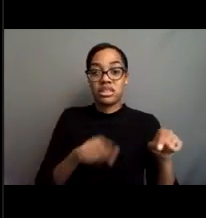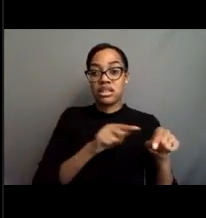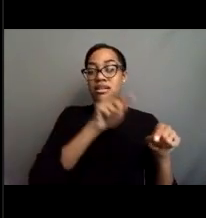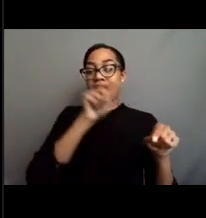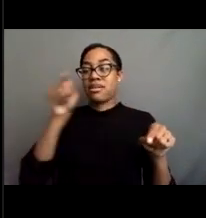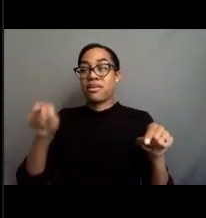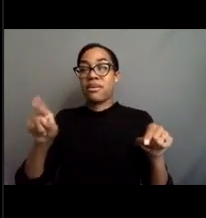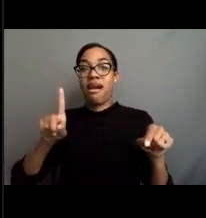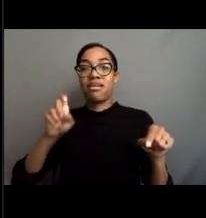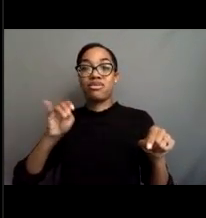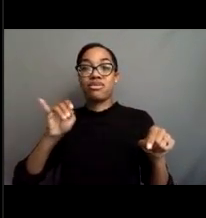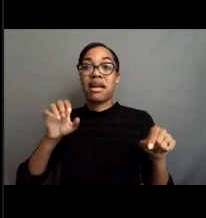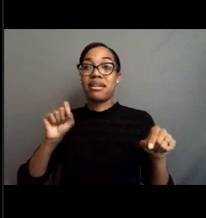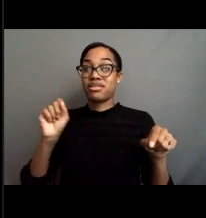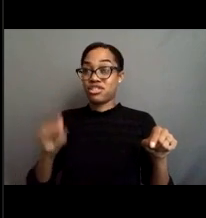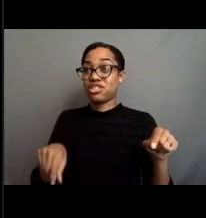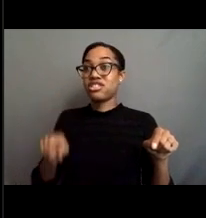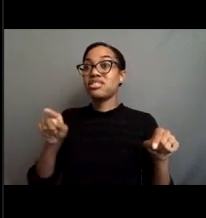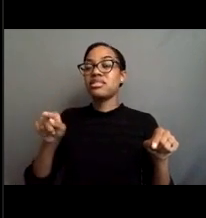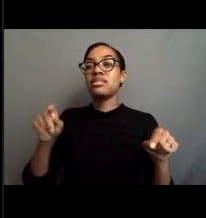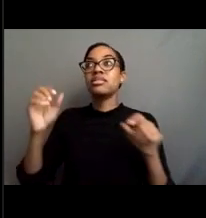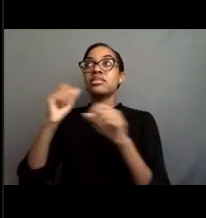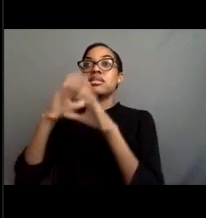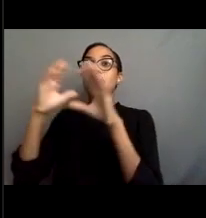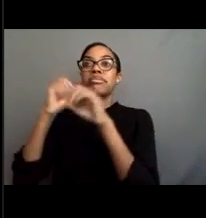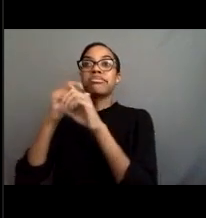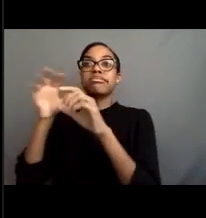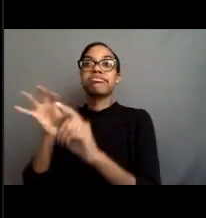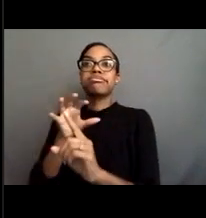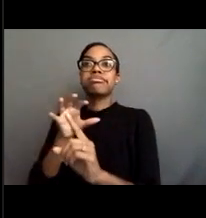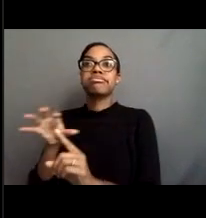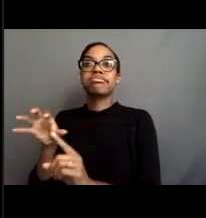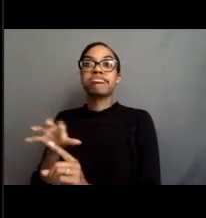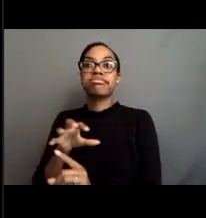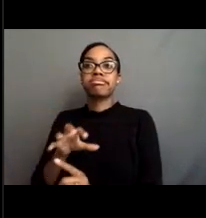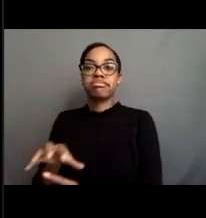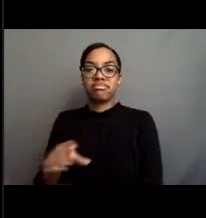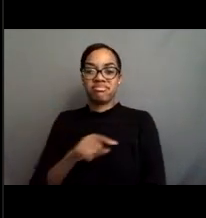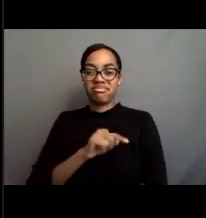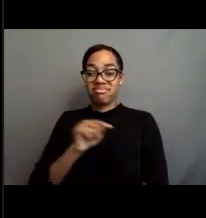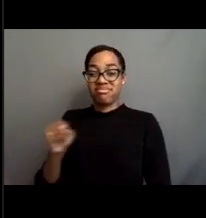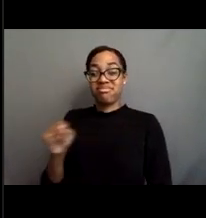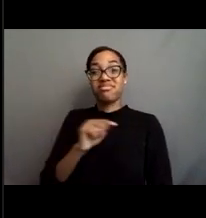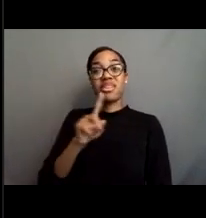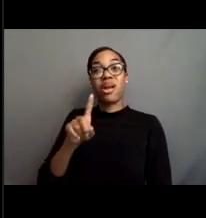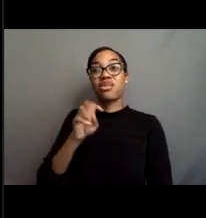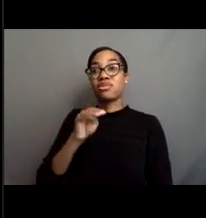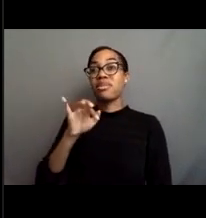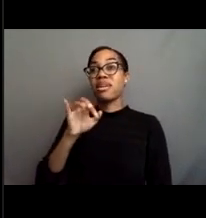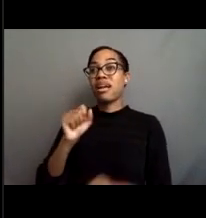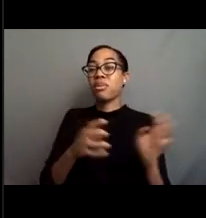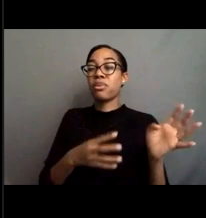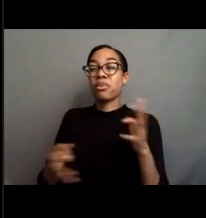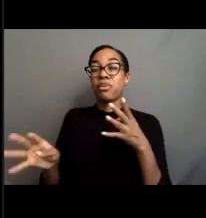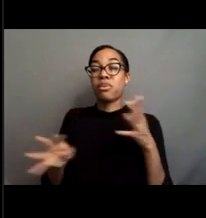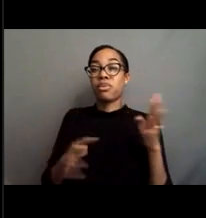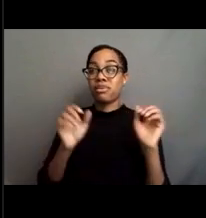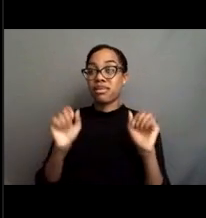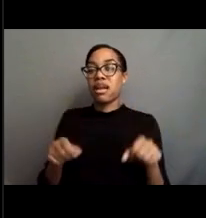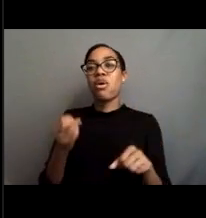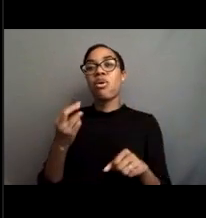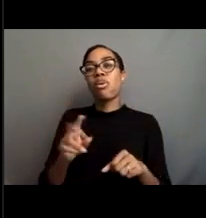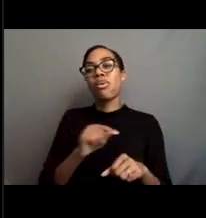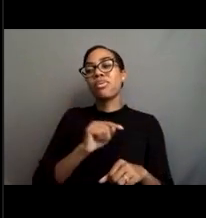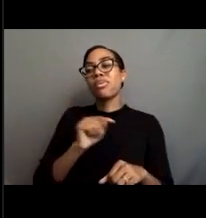the time it pops and floats back down to the ground. So how far the balloon travels is really dependent upon the wind, but they can travel